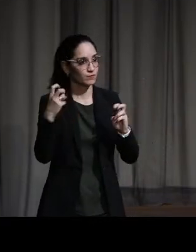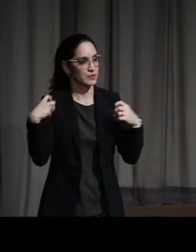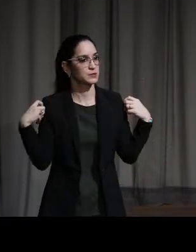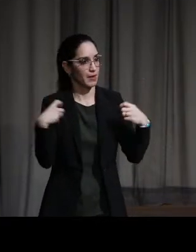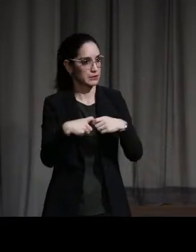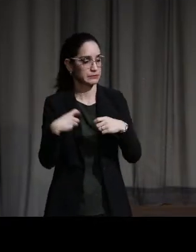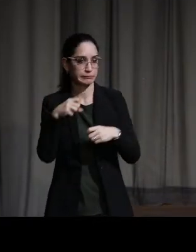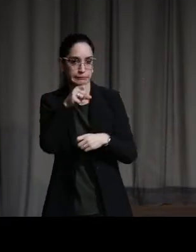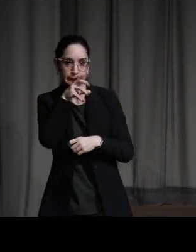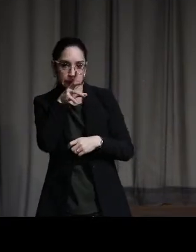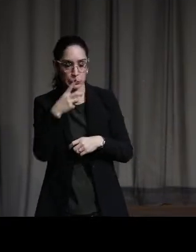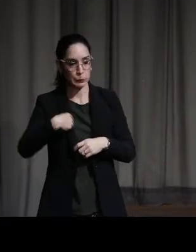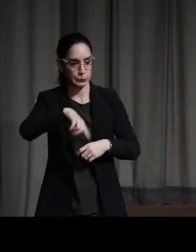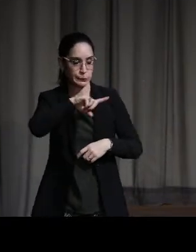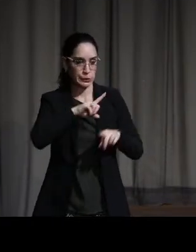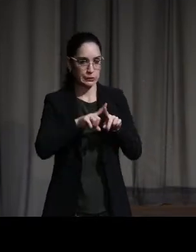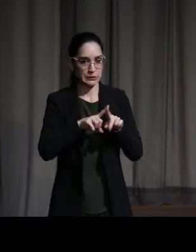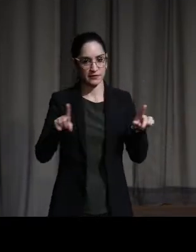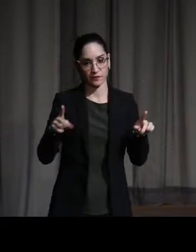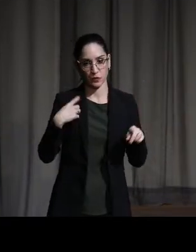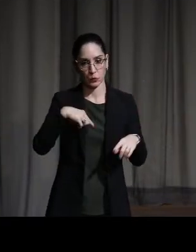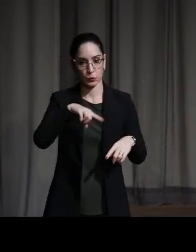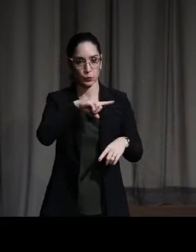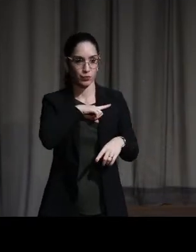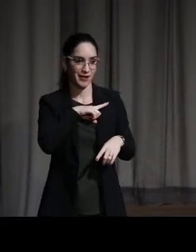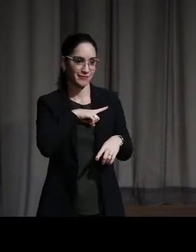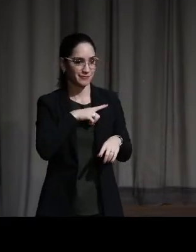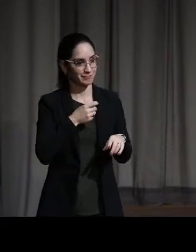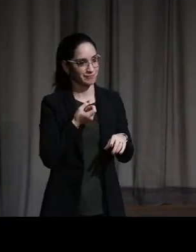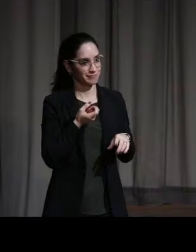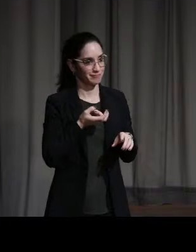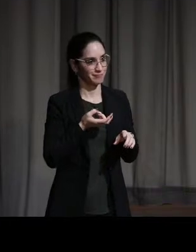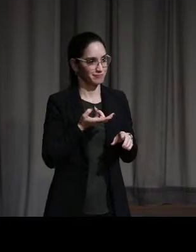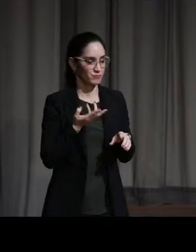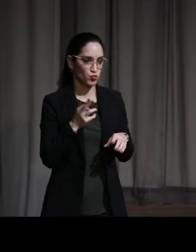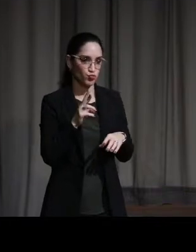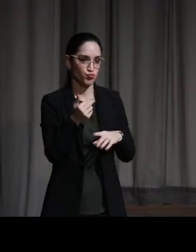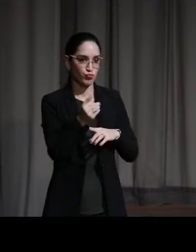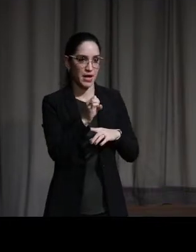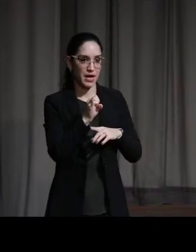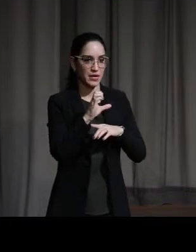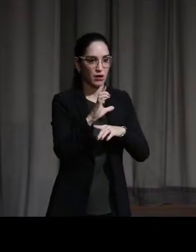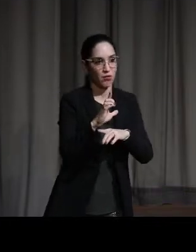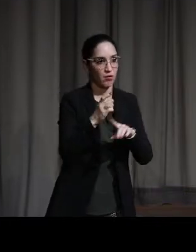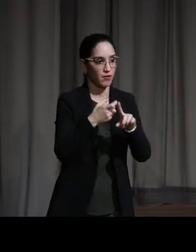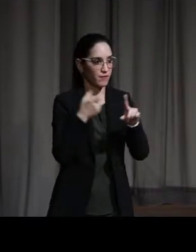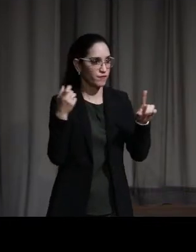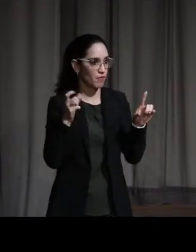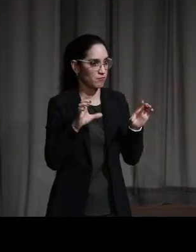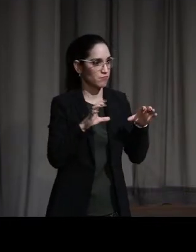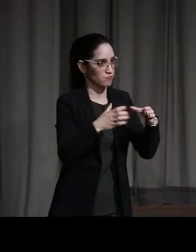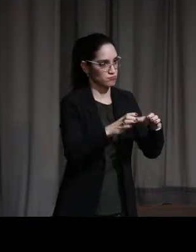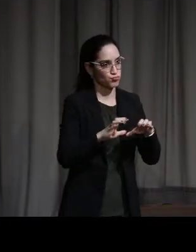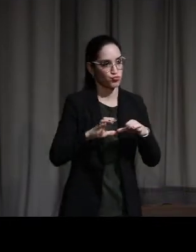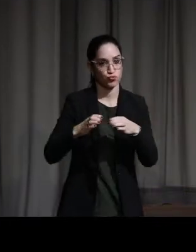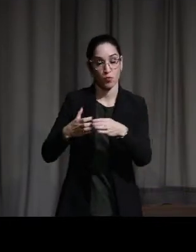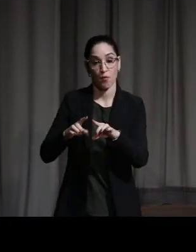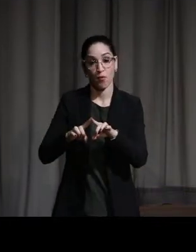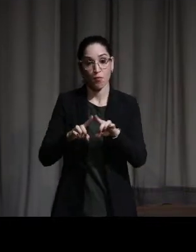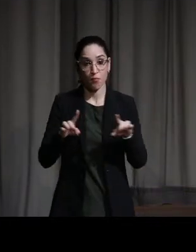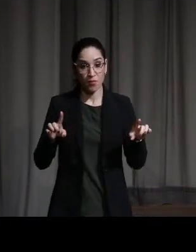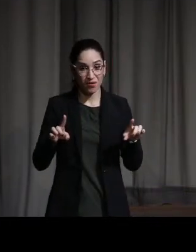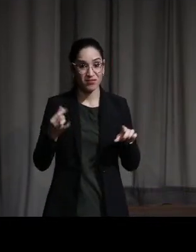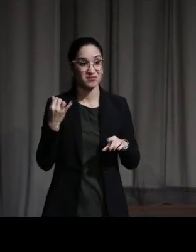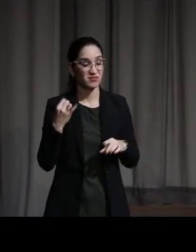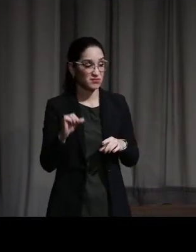from the Soviet Union because we're radical but we're partying. I mean, as absurd or problematic as that may sound. But again, I'm struck